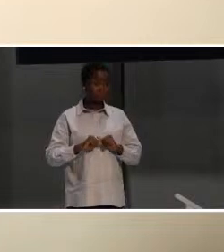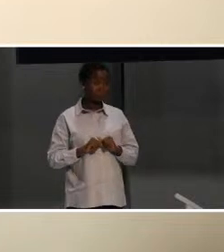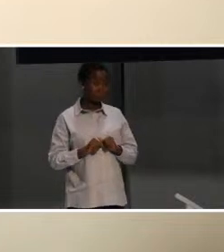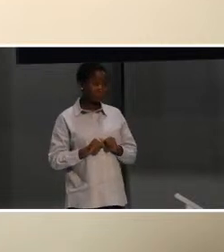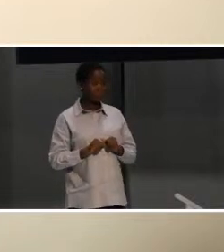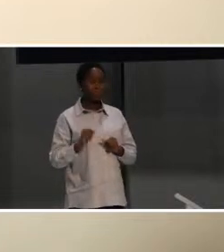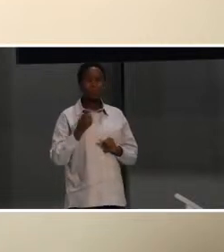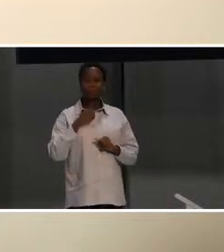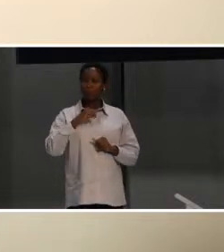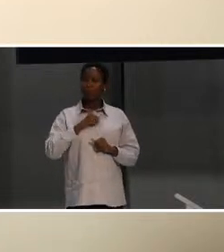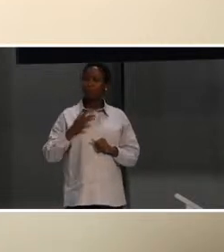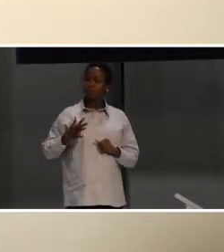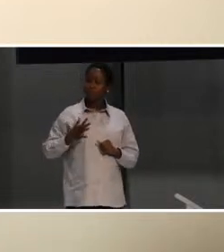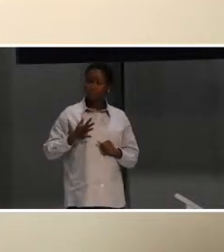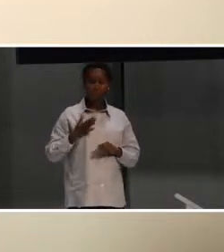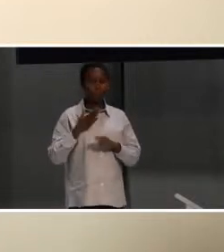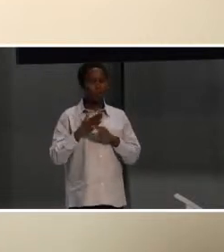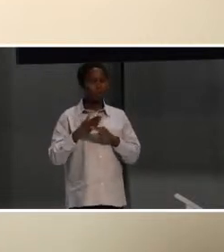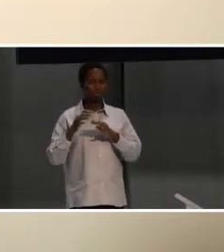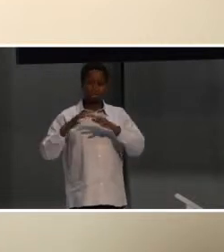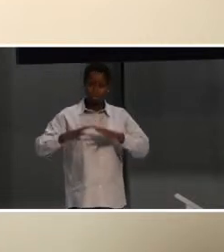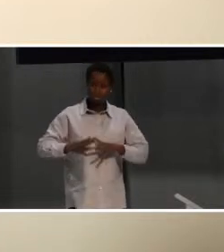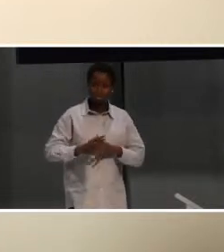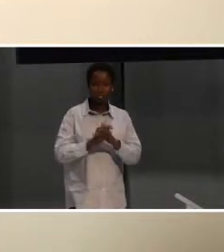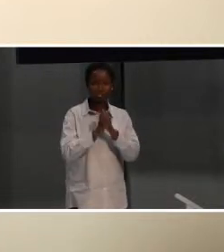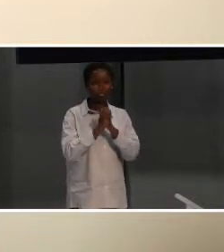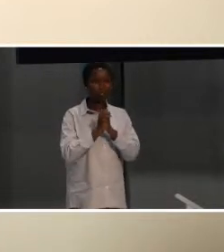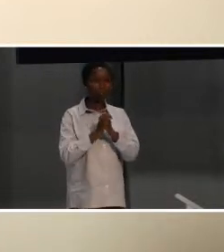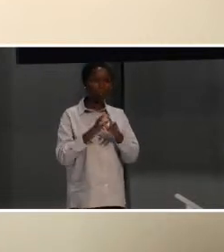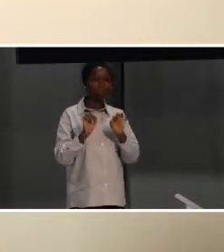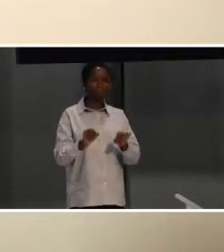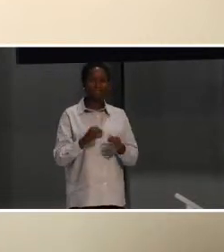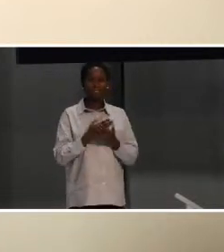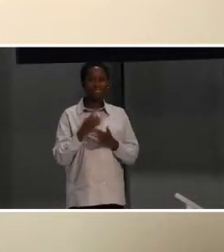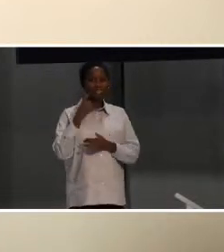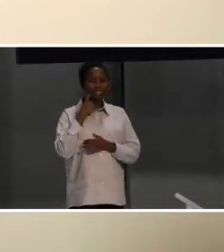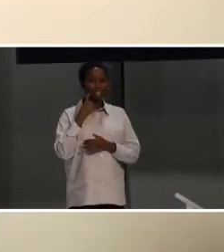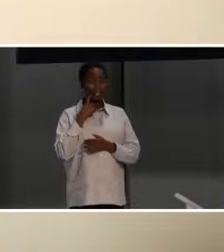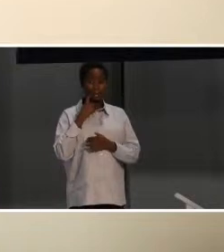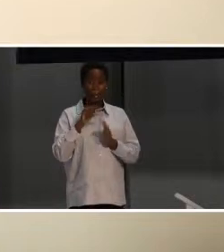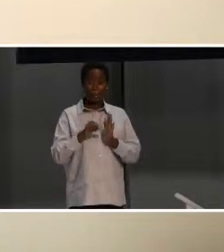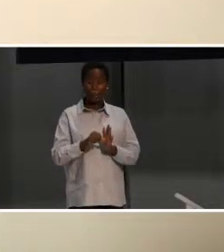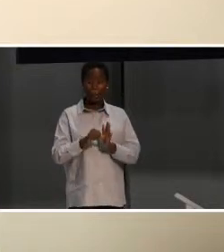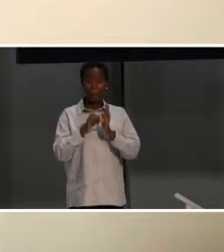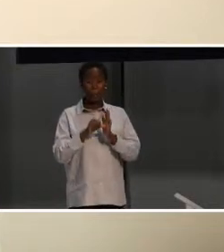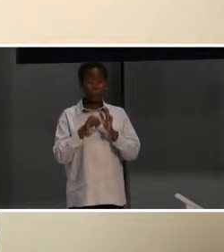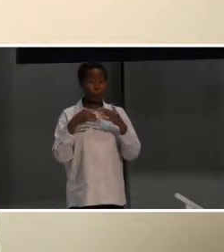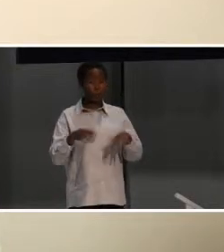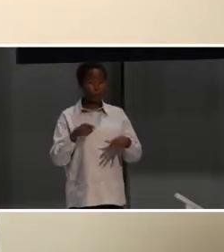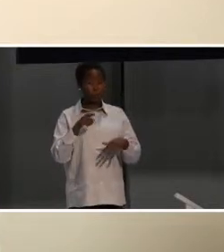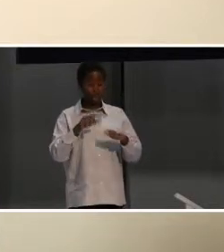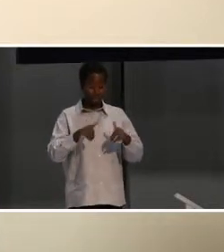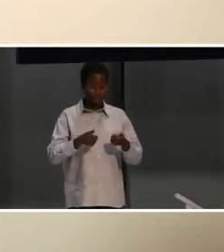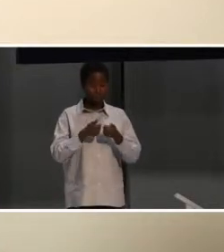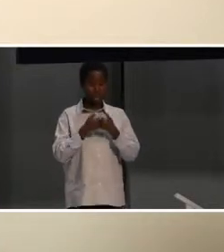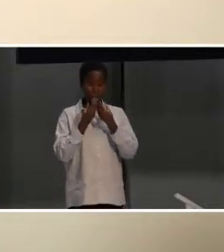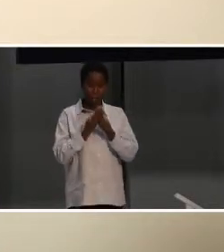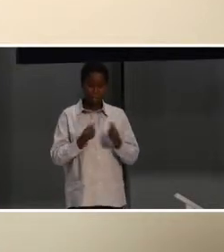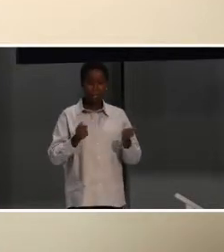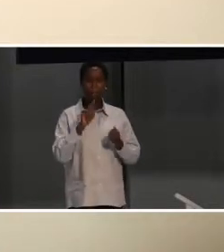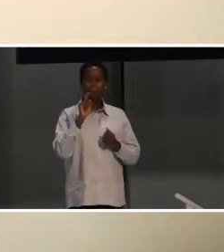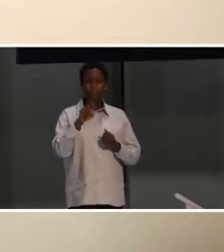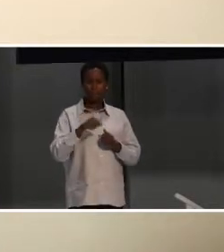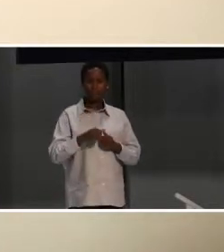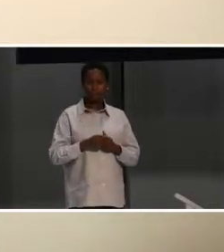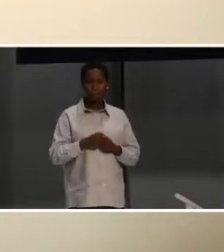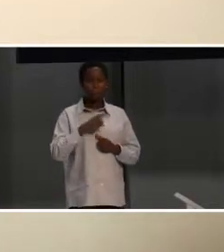work together to meet this critical challenge of our time. As South Africa assumes